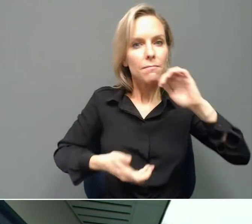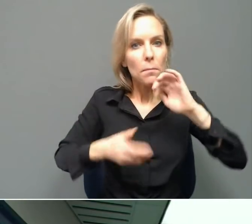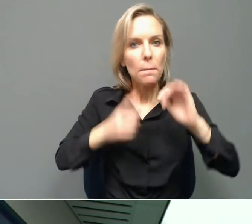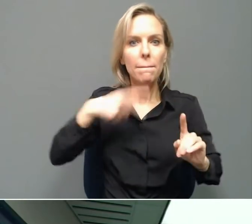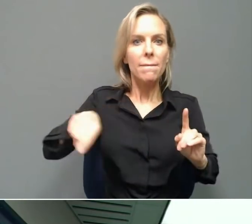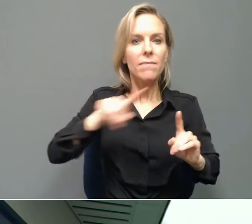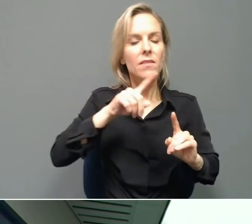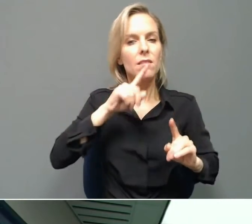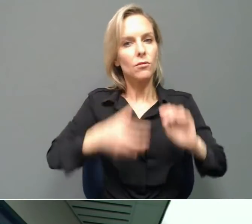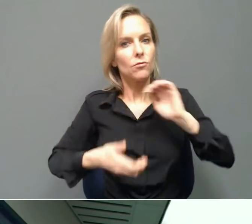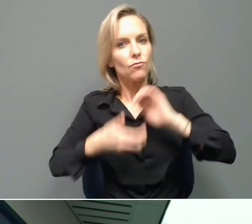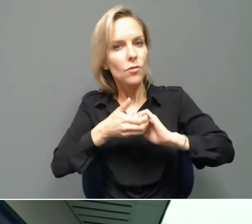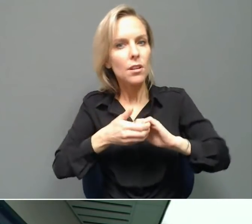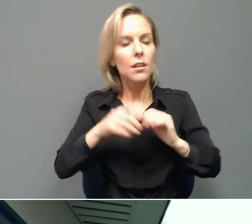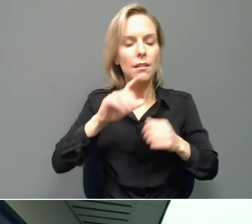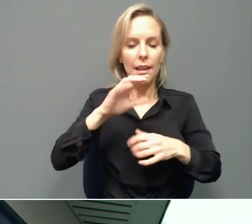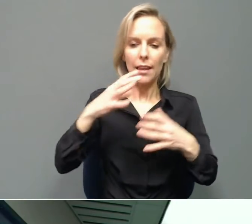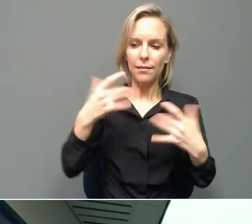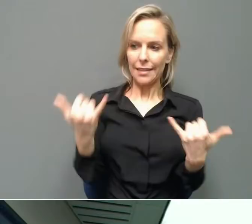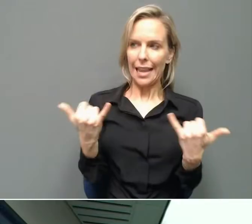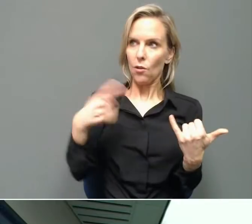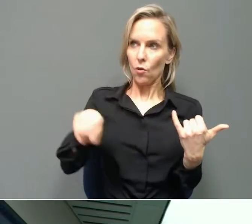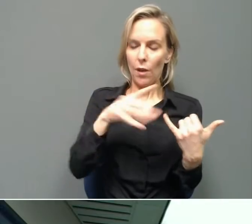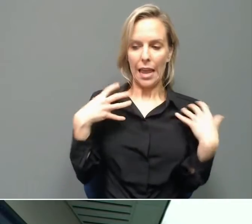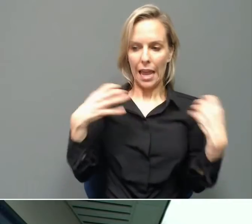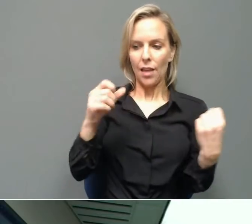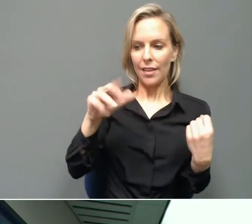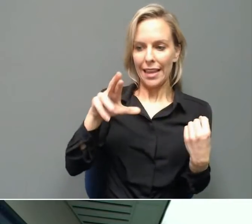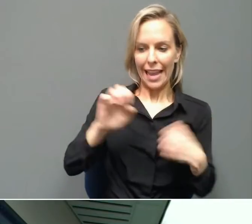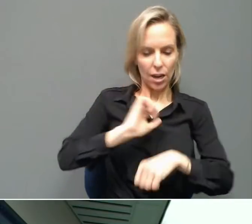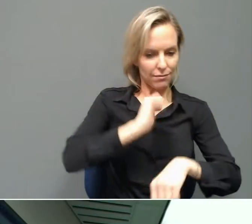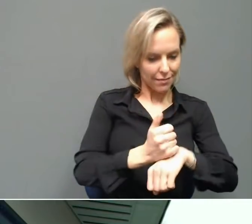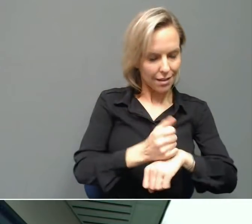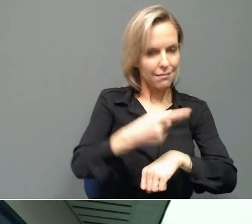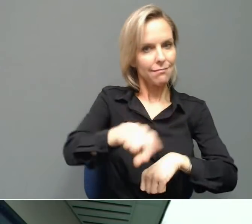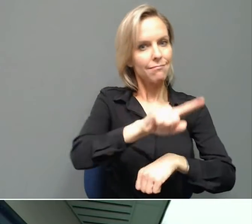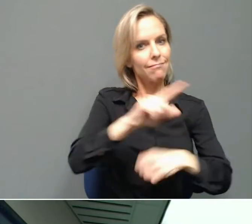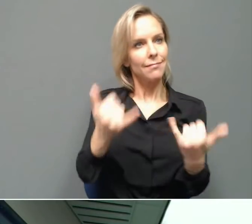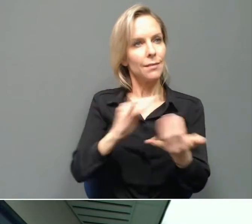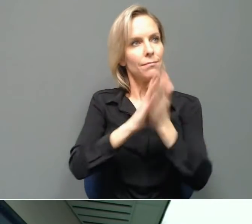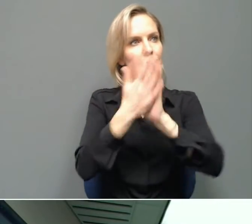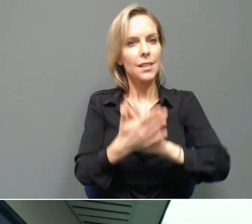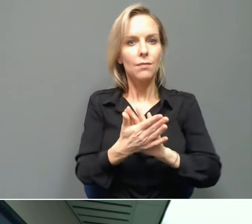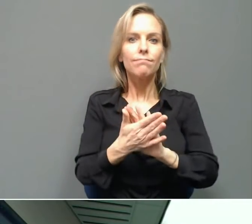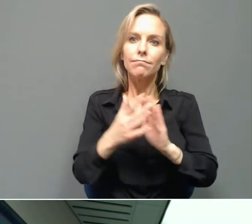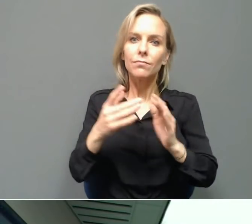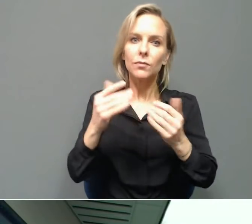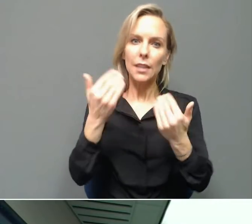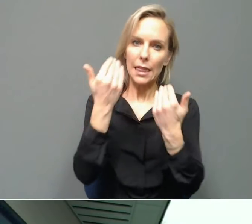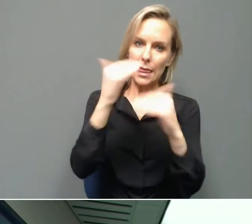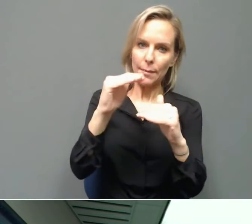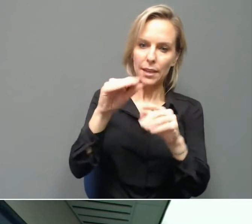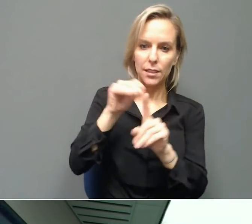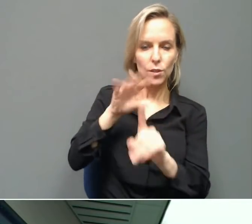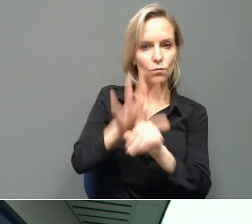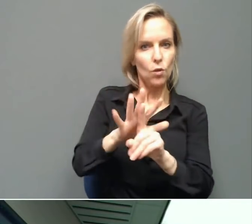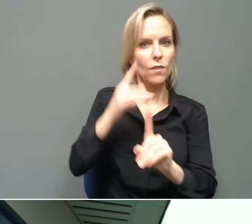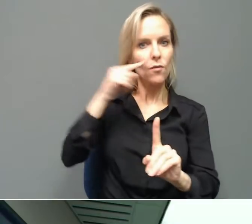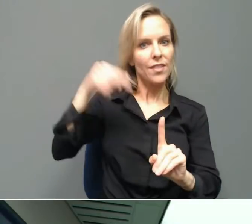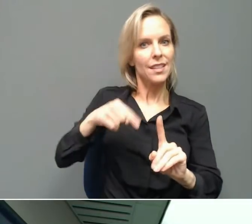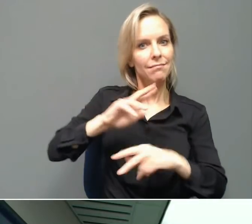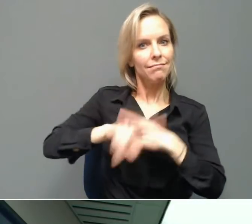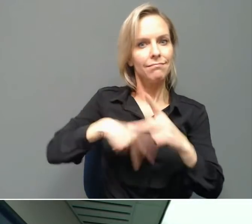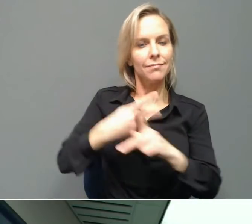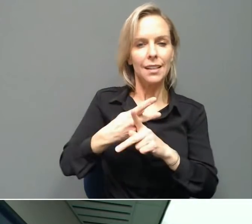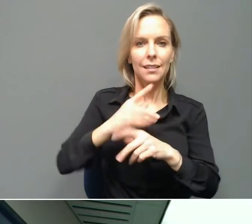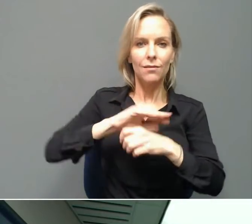living in a healthcare setting have required aggressive efforts to limit exposure to the deadly pandemic. So we're excited to see this come to fruition.